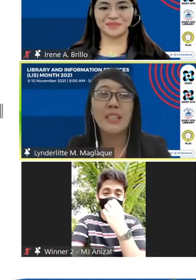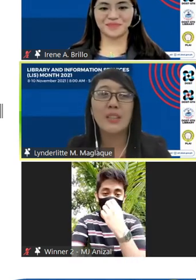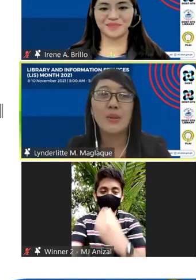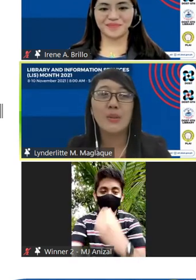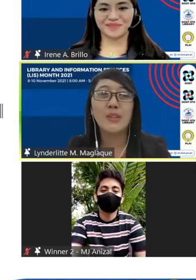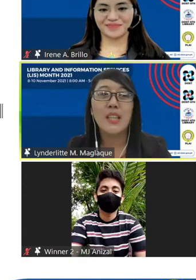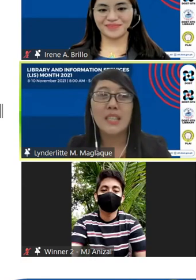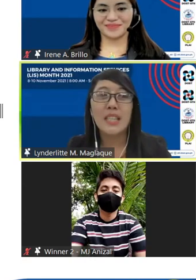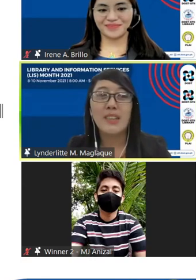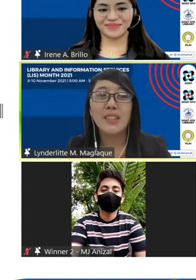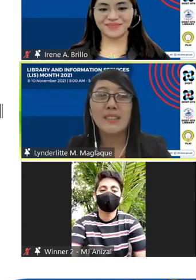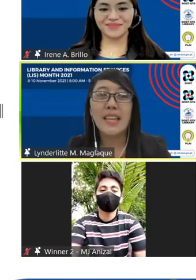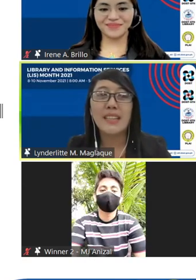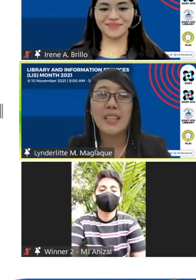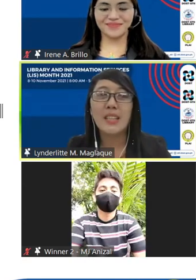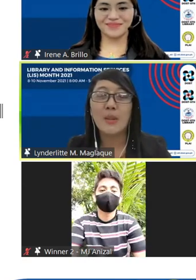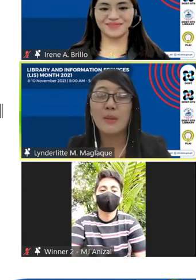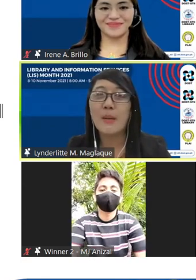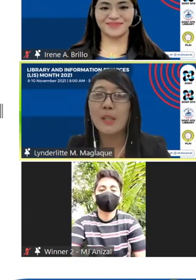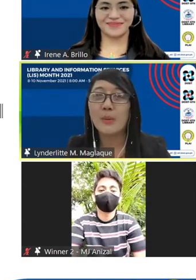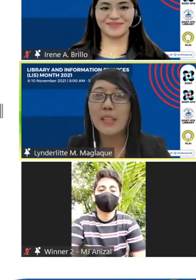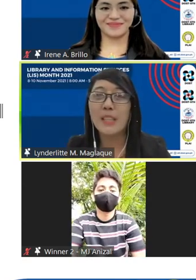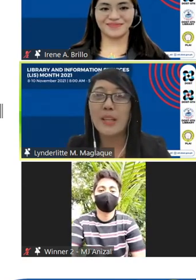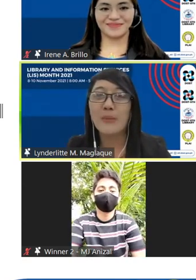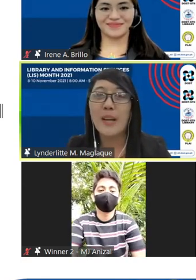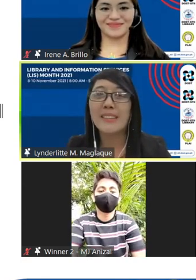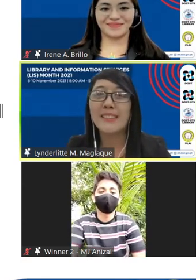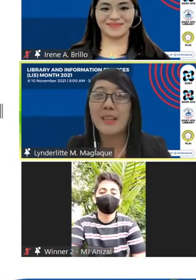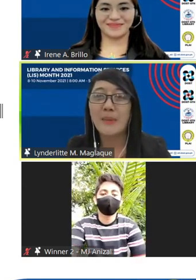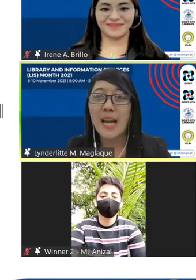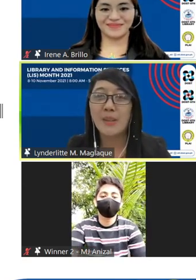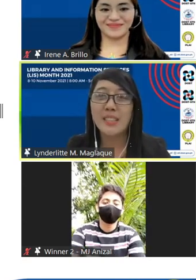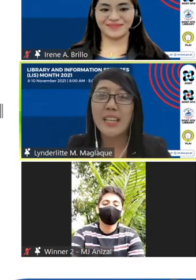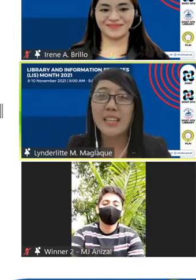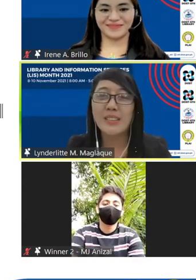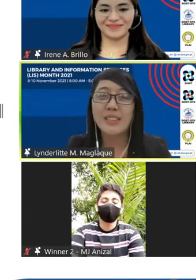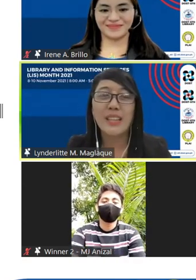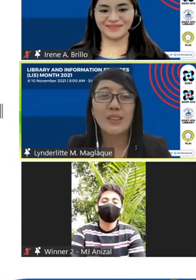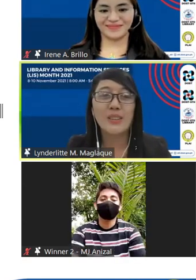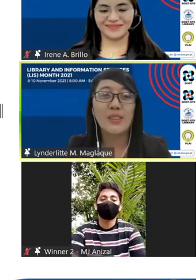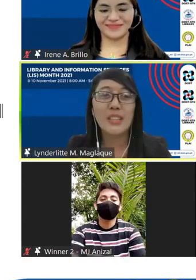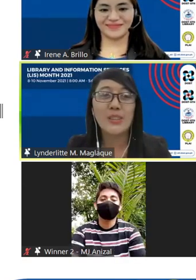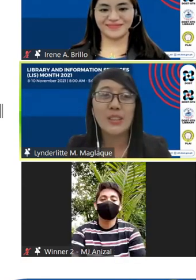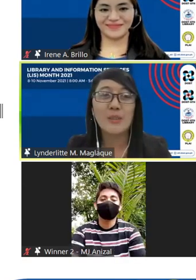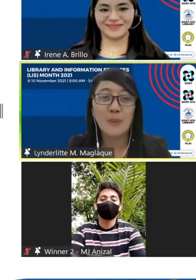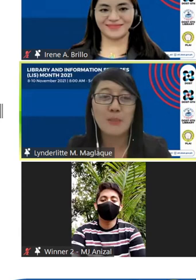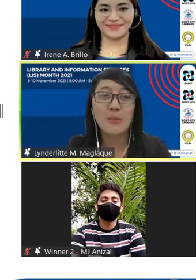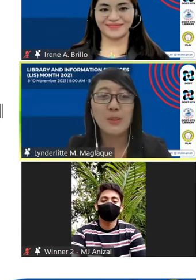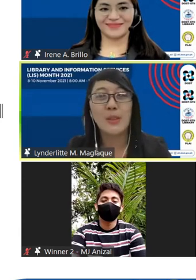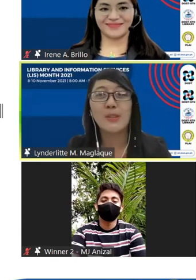Libraries Building Roads. Given this 10th day of November 2021, signed by our director, Director Richard P. Burgos.